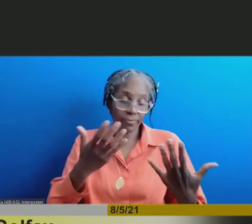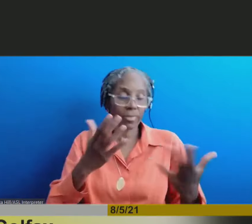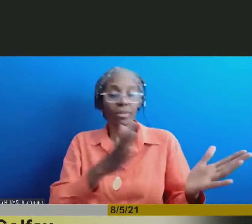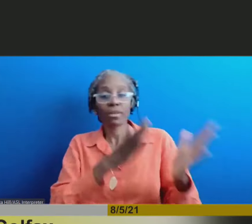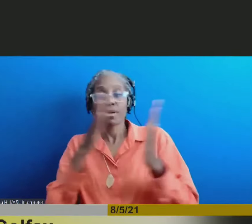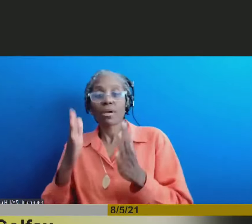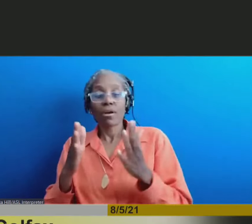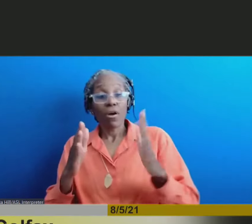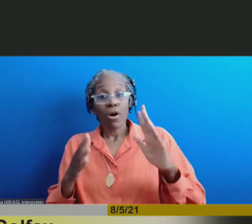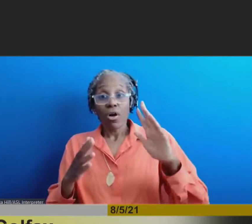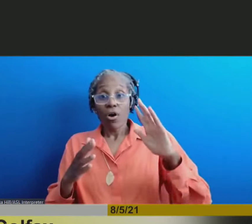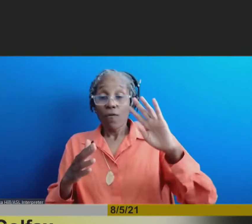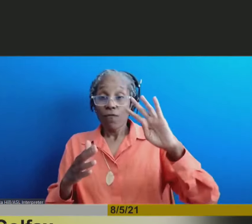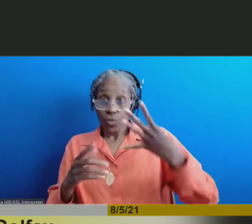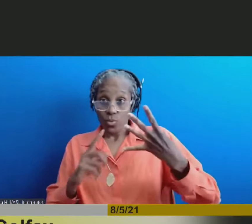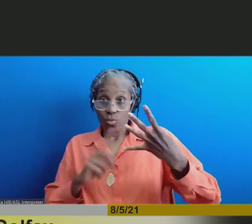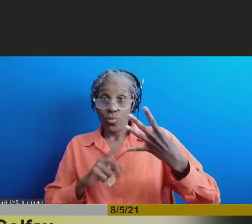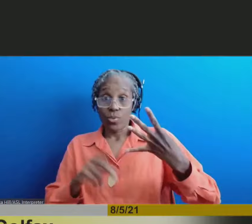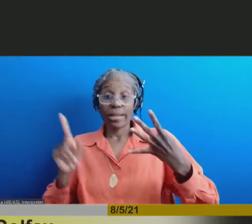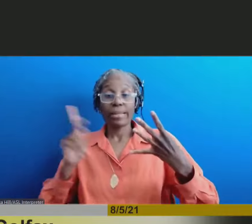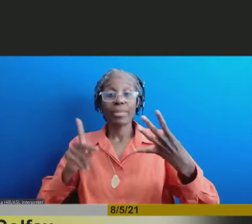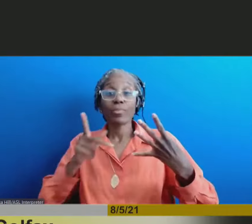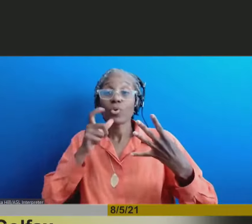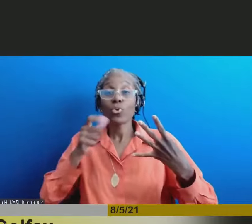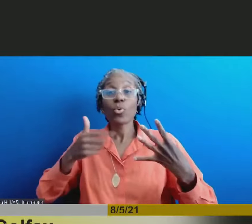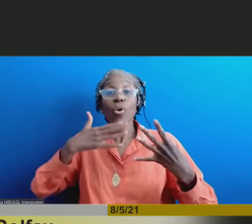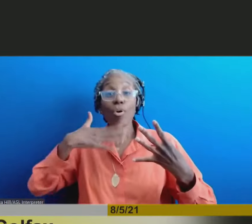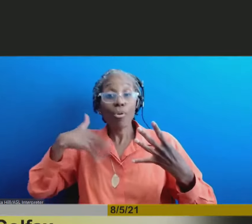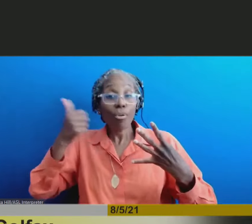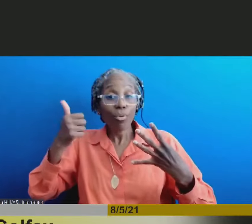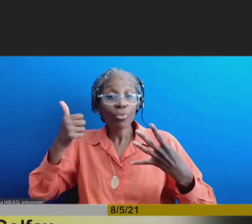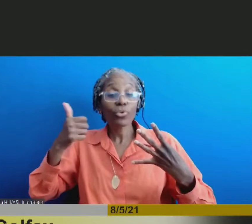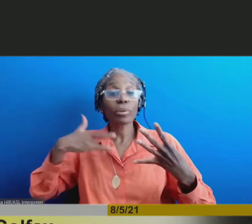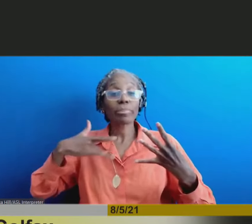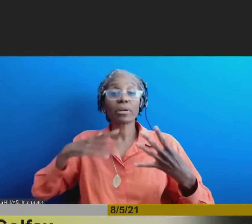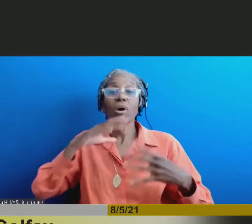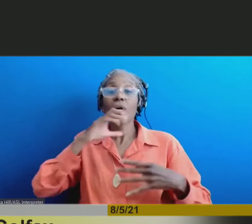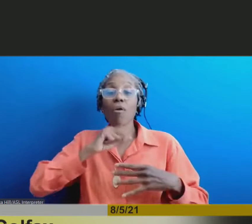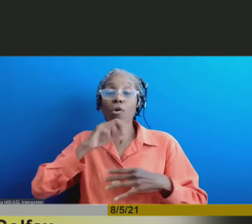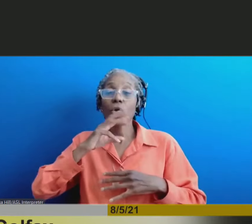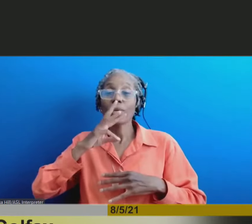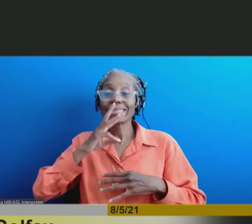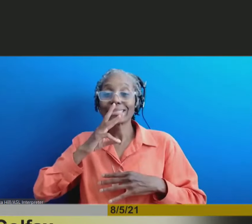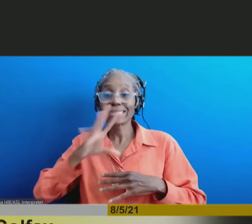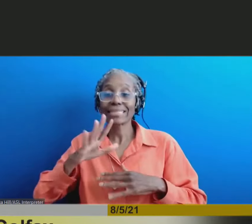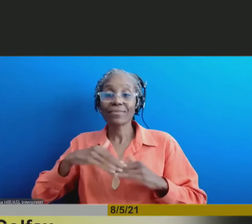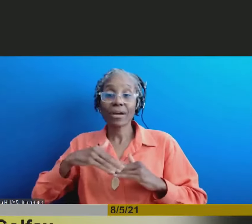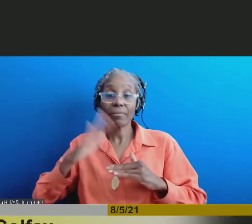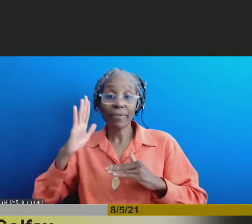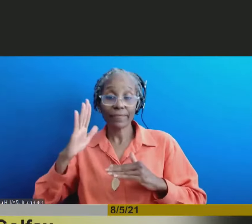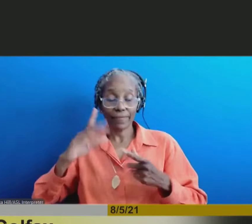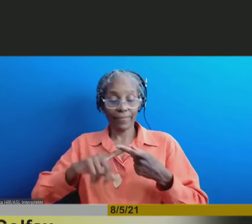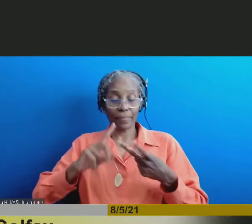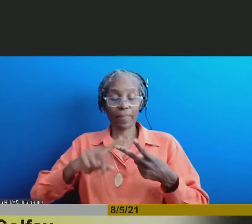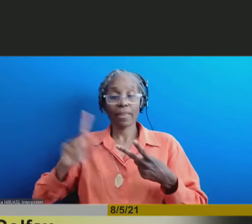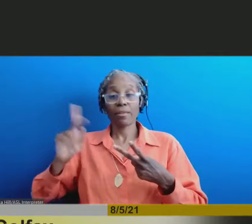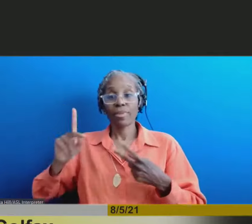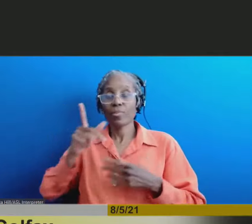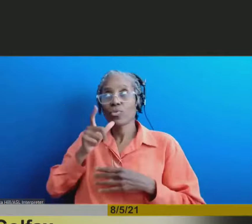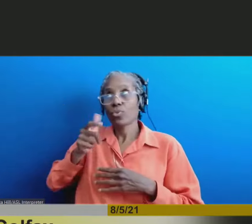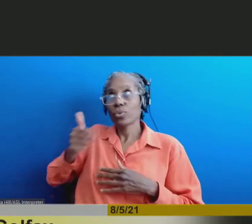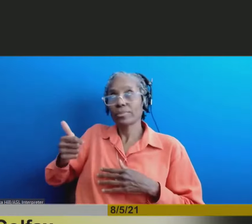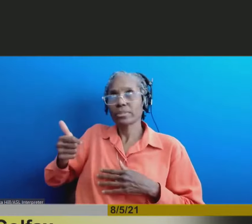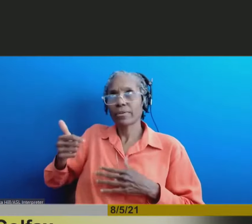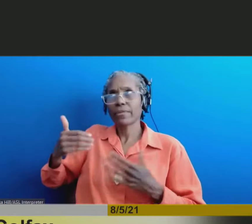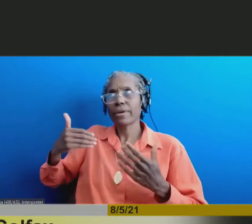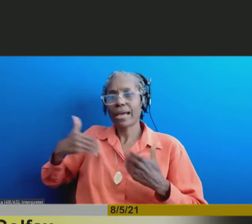is we know that people who are older, particularly 65 and older, people who